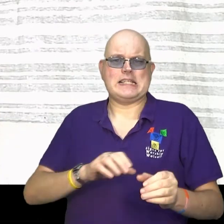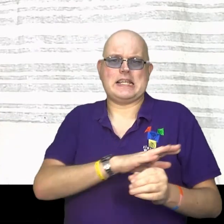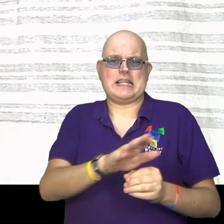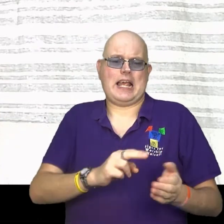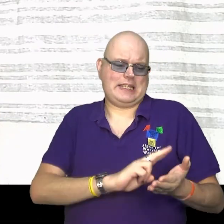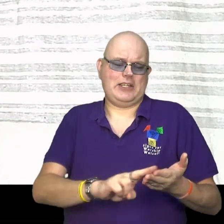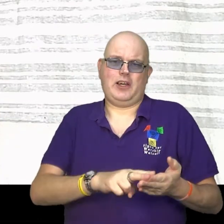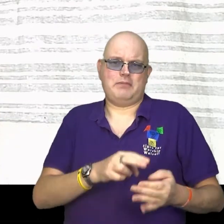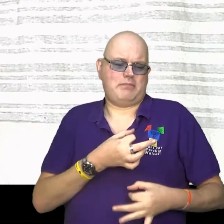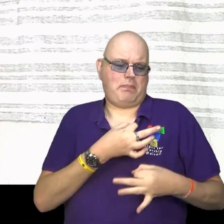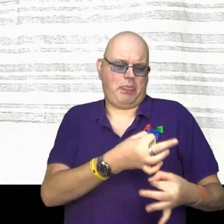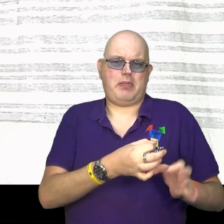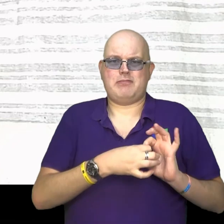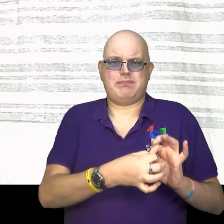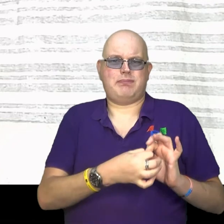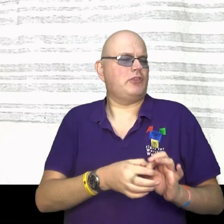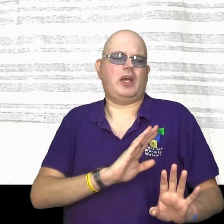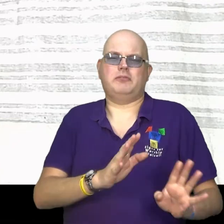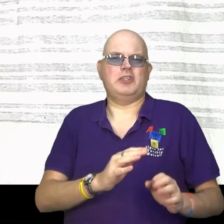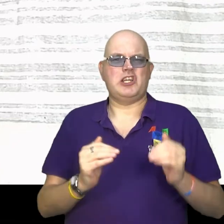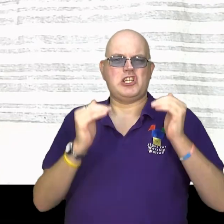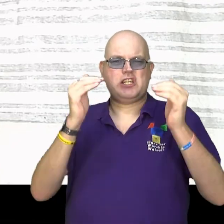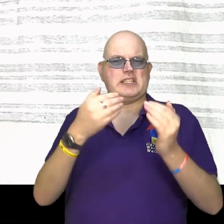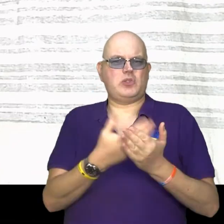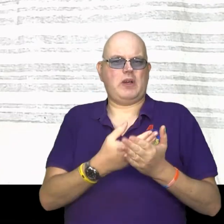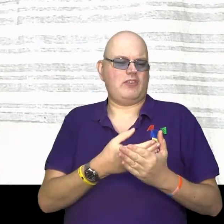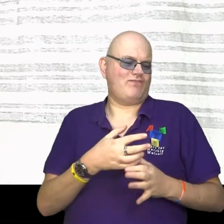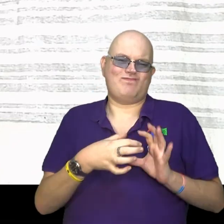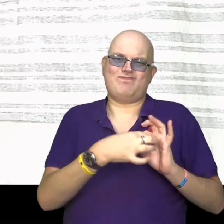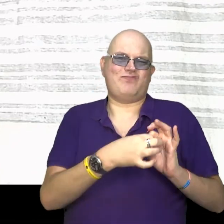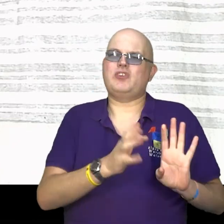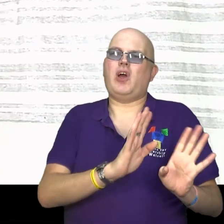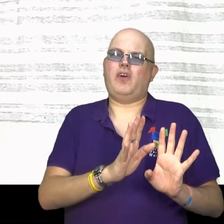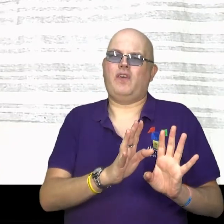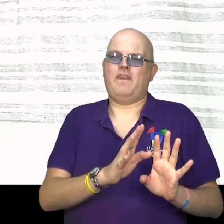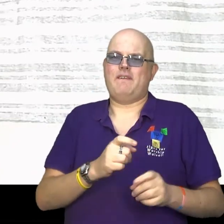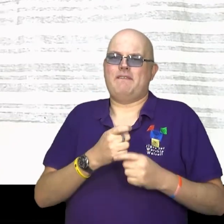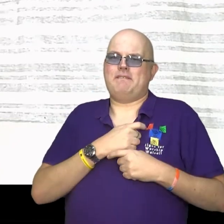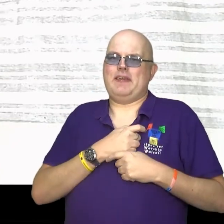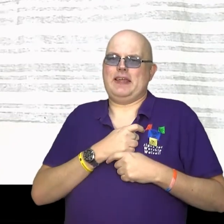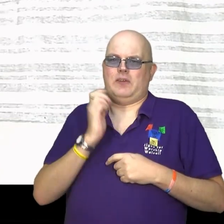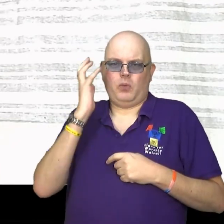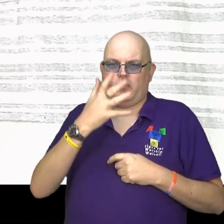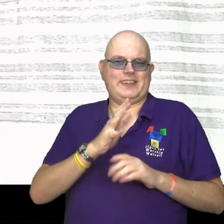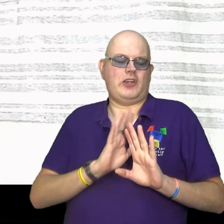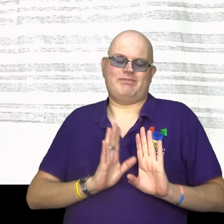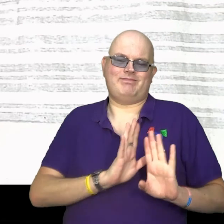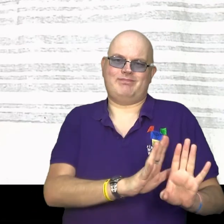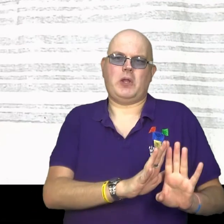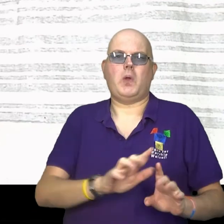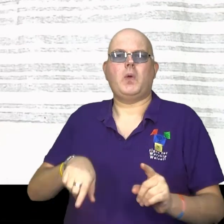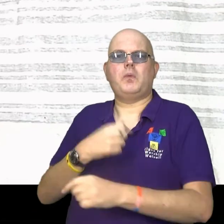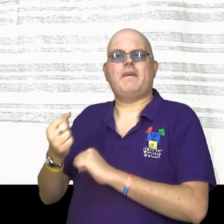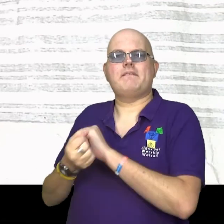bound to the norms of our society. We're not bound to status and wealth. We're not bound to fear or